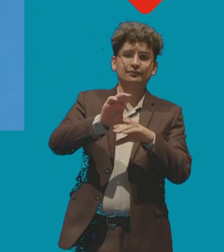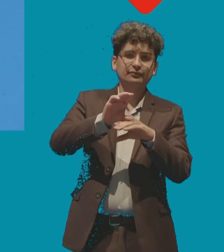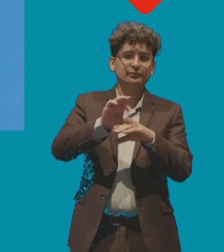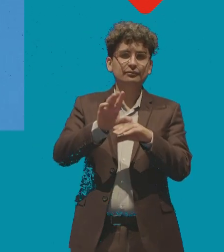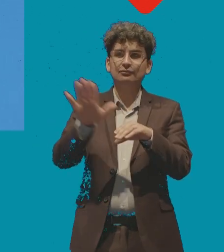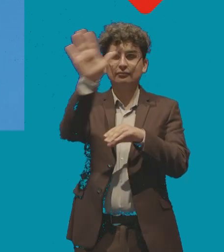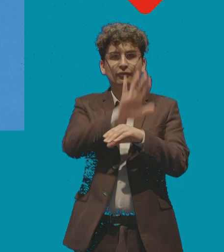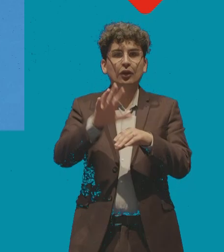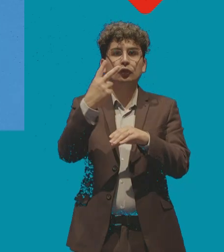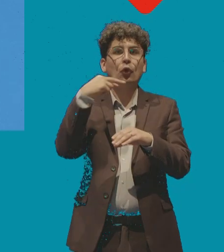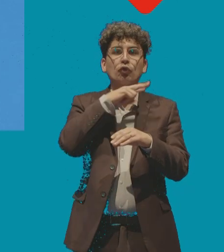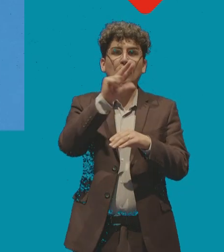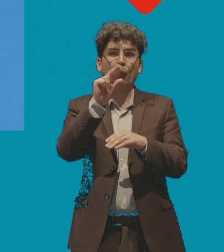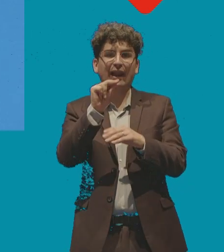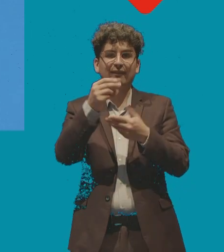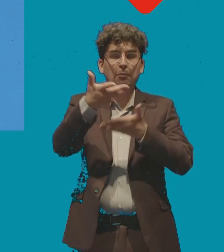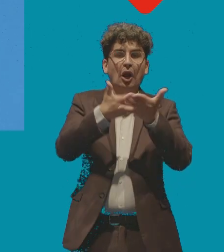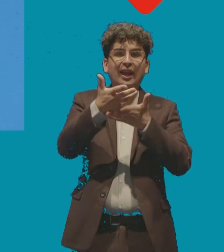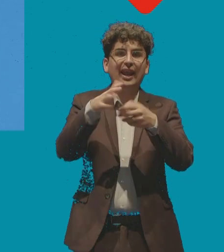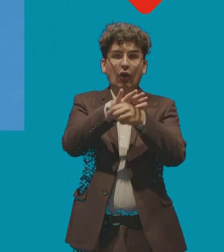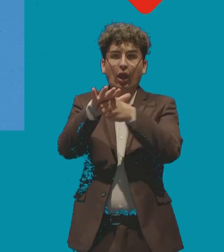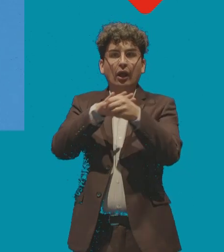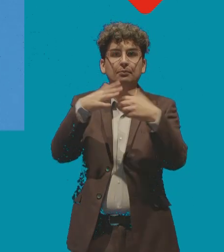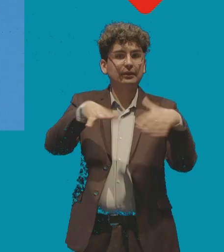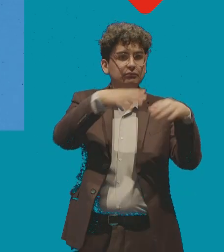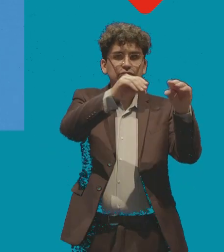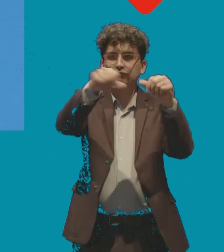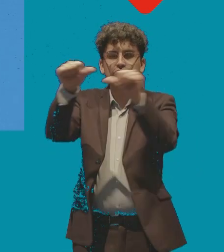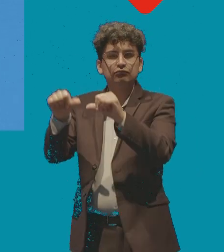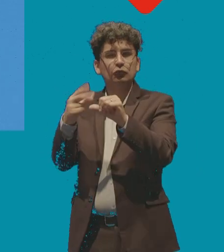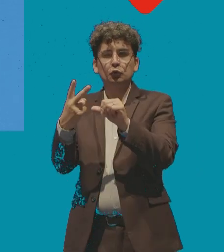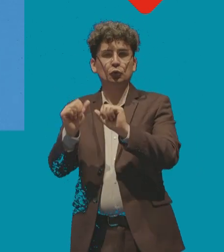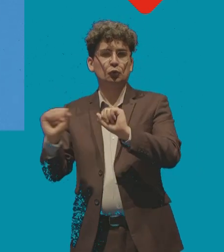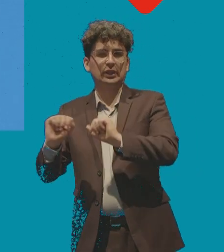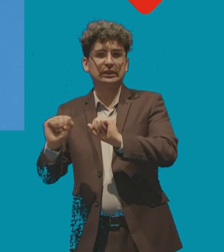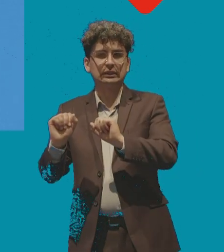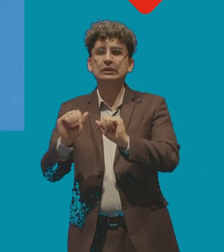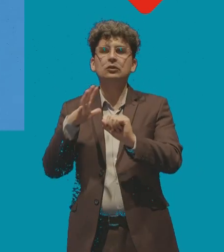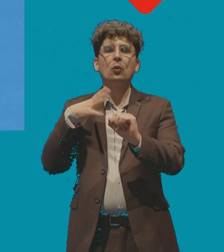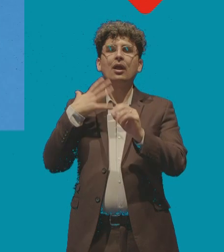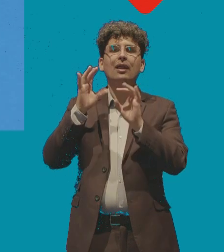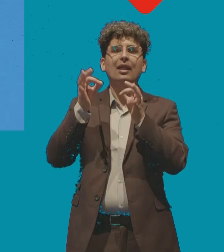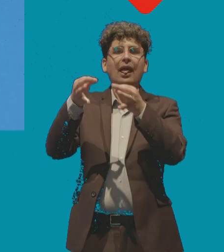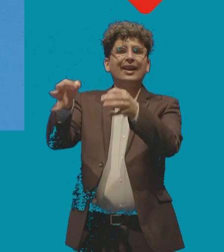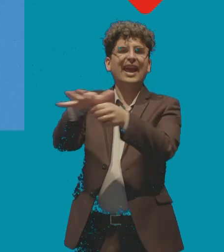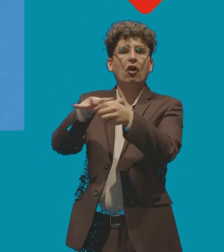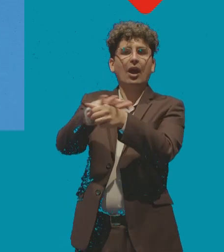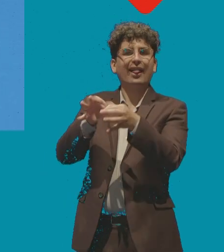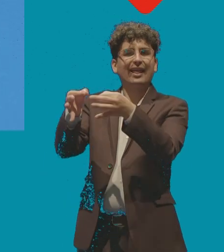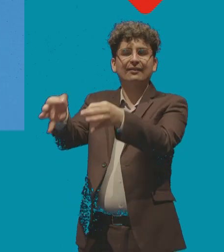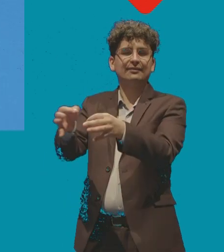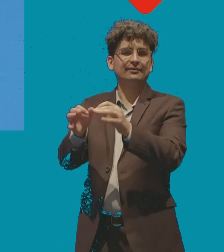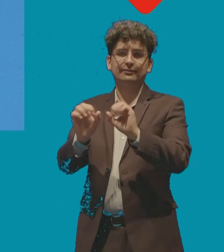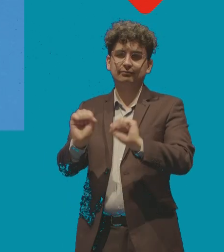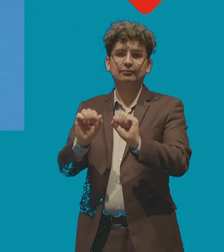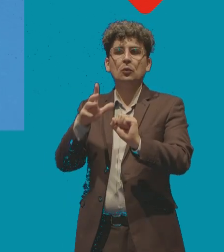bargaining areas, except for 2, have made good on that payment. We were clear that no area would be left behind, and we are doing everything we